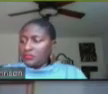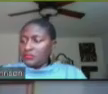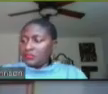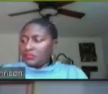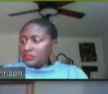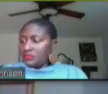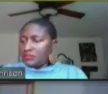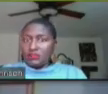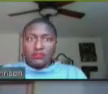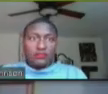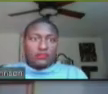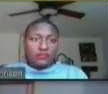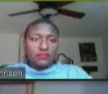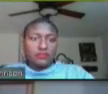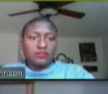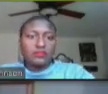Madam Clerk?